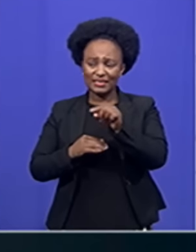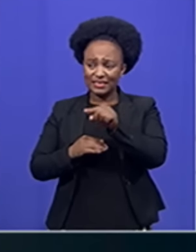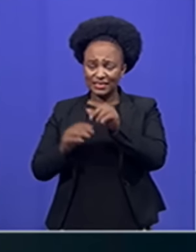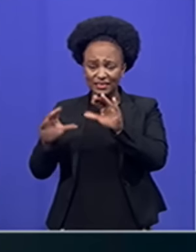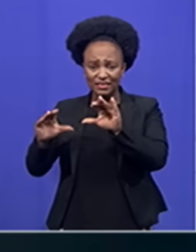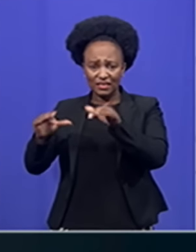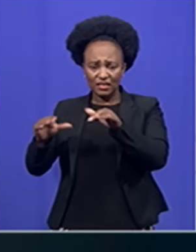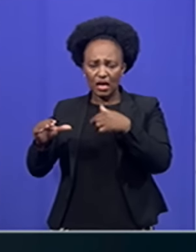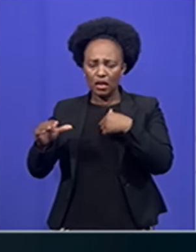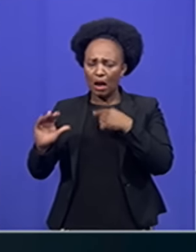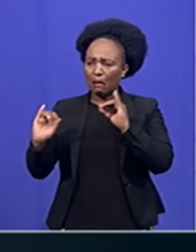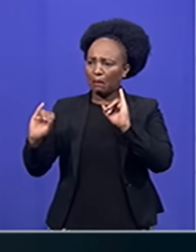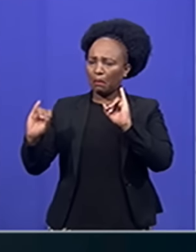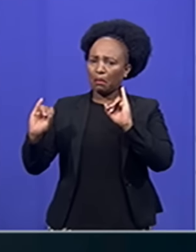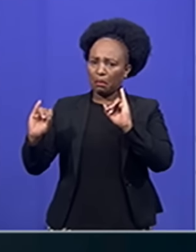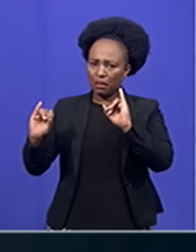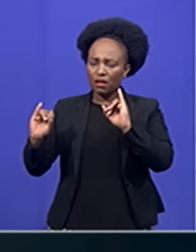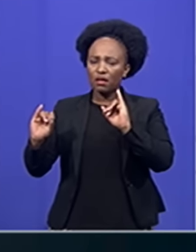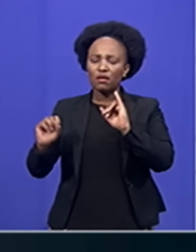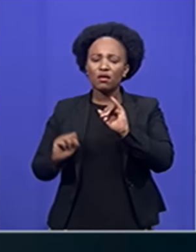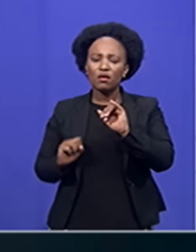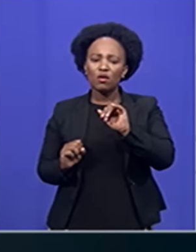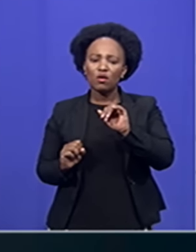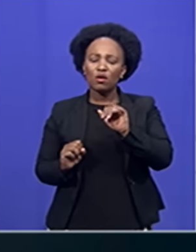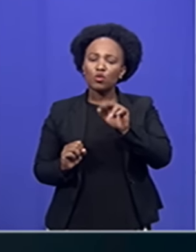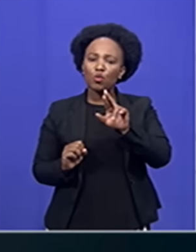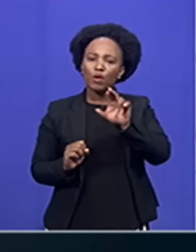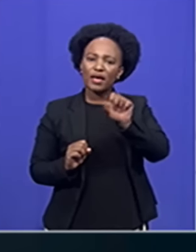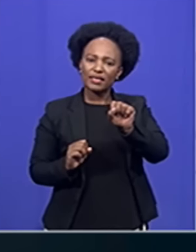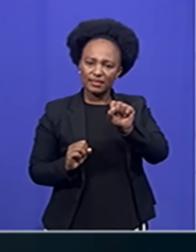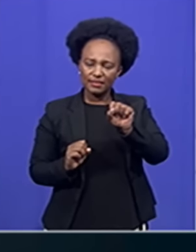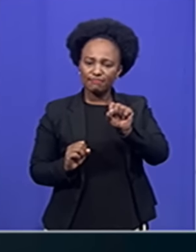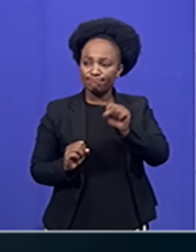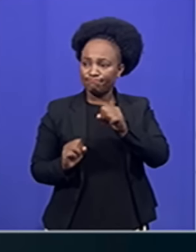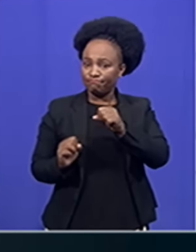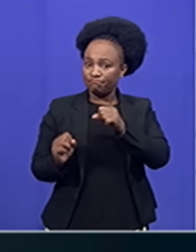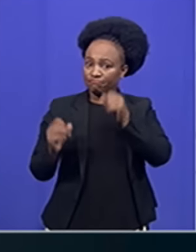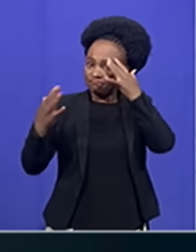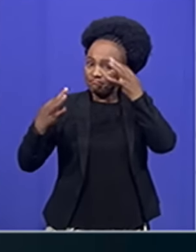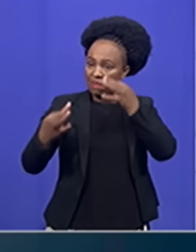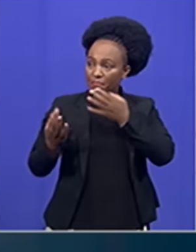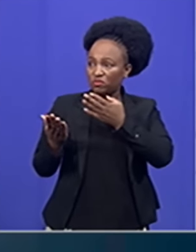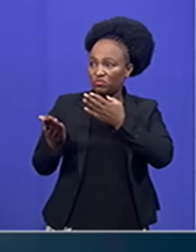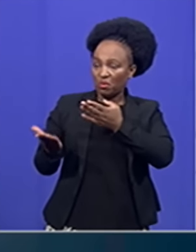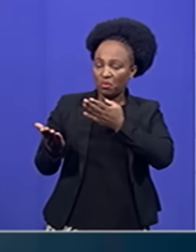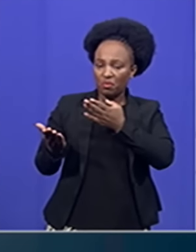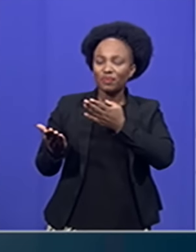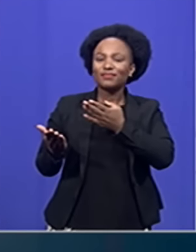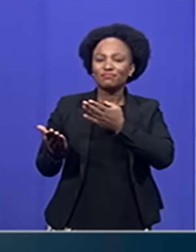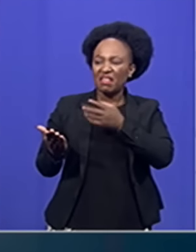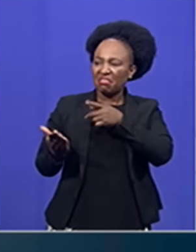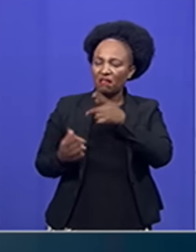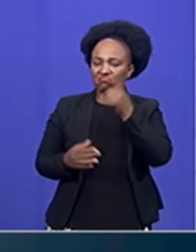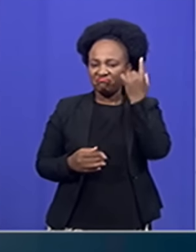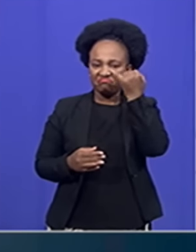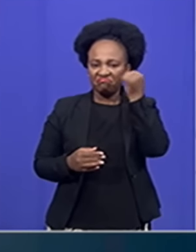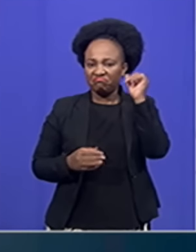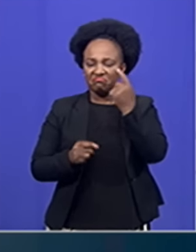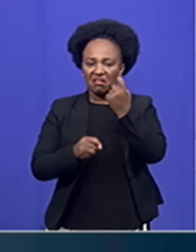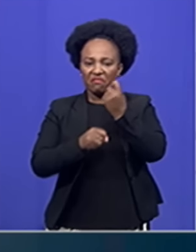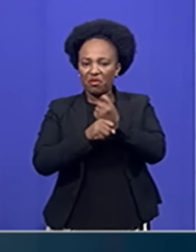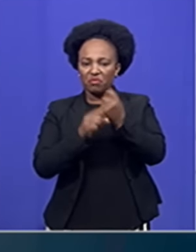actually quite tragic that the US adopted the stance that it chose to adopt and boycott